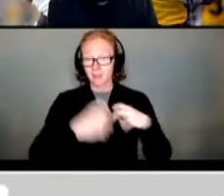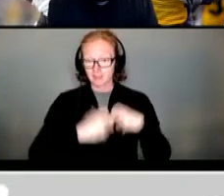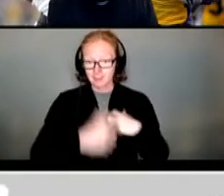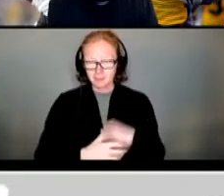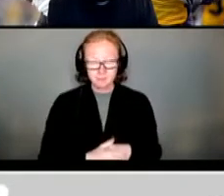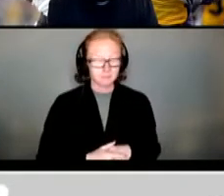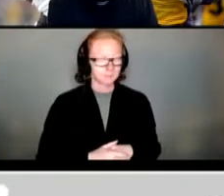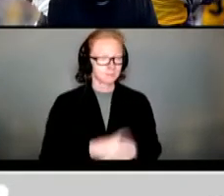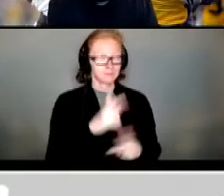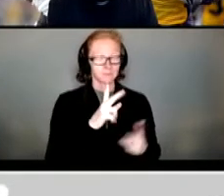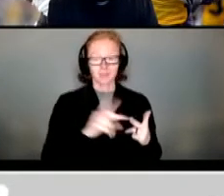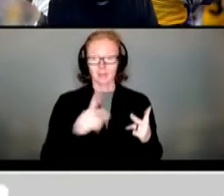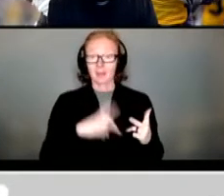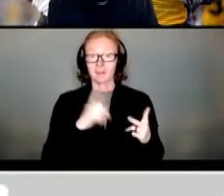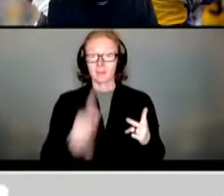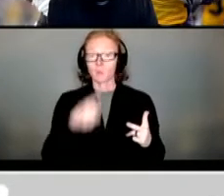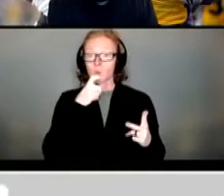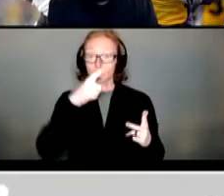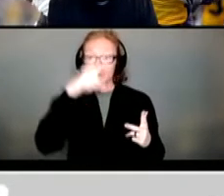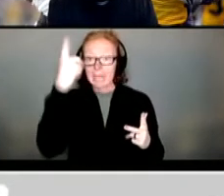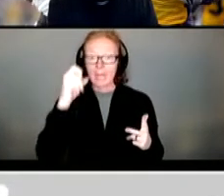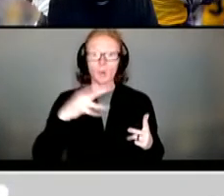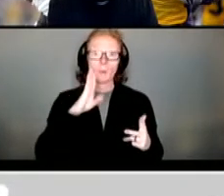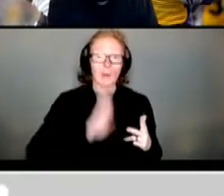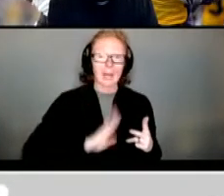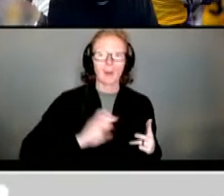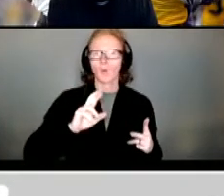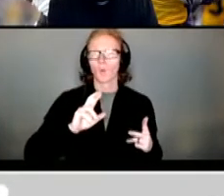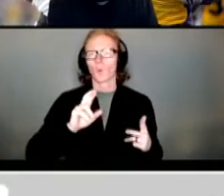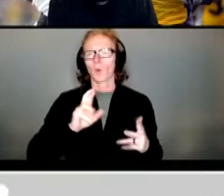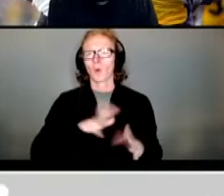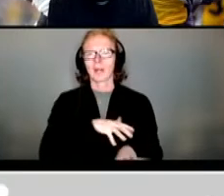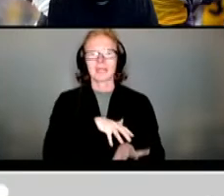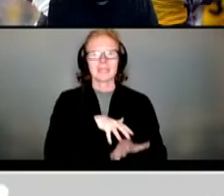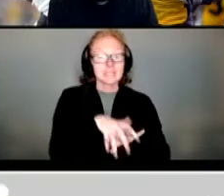who's a person that's Black or Brown or Indigenous, or,